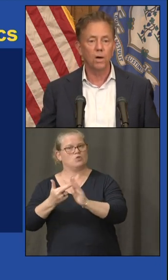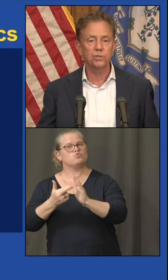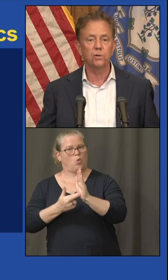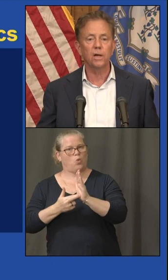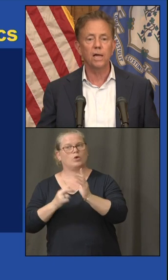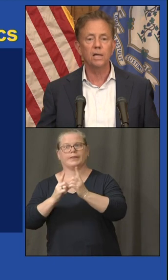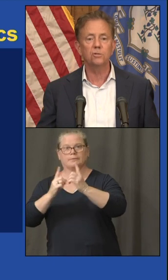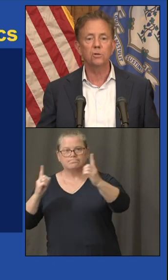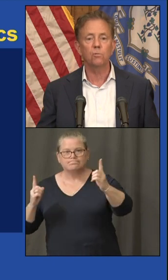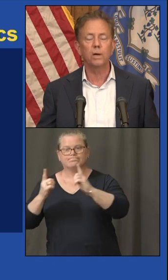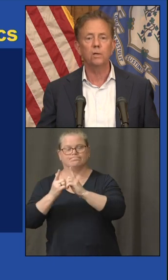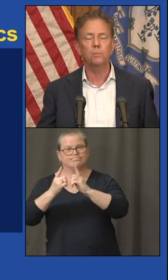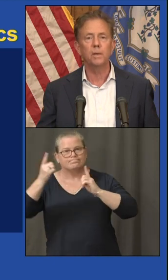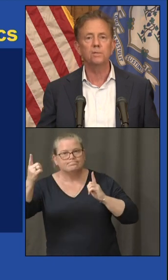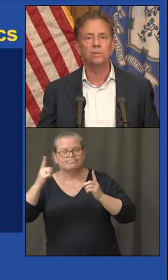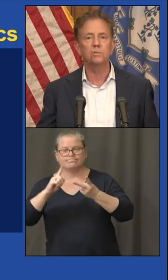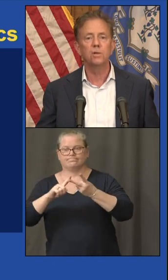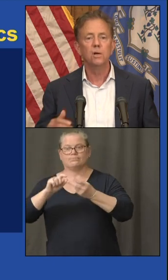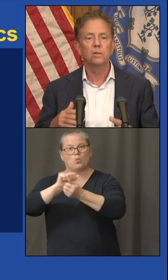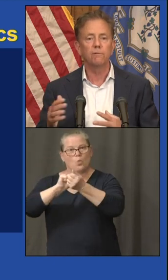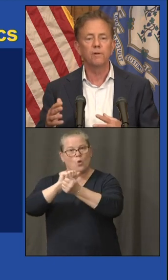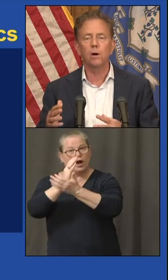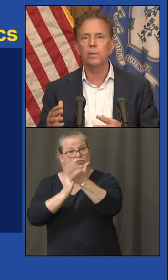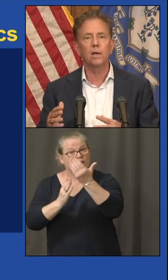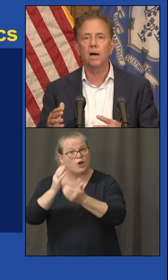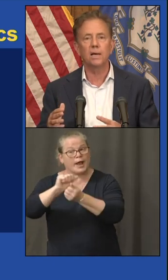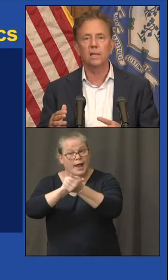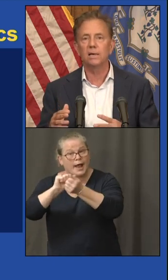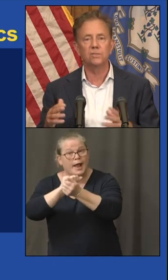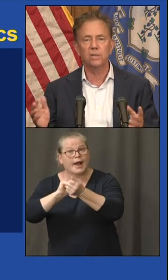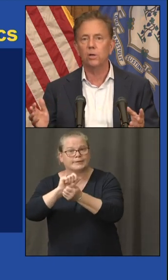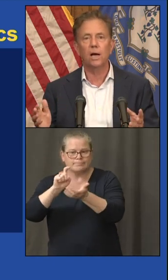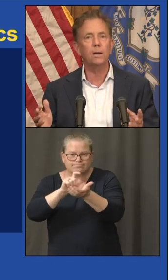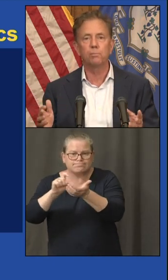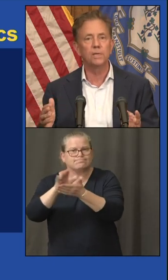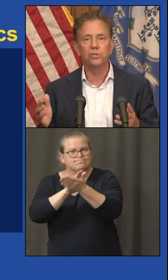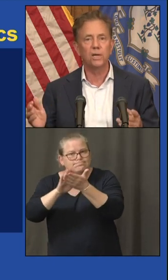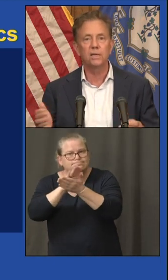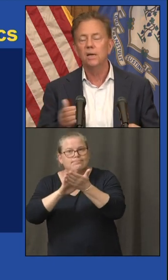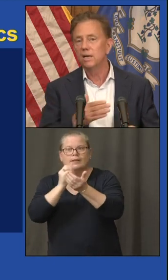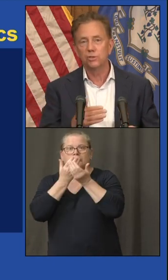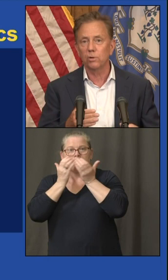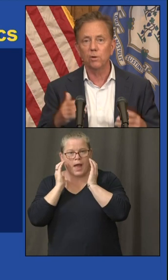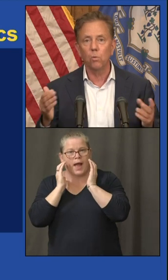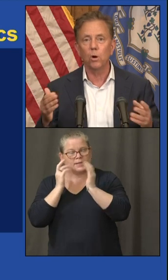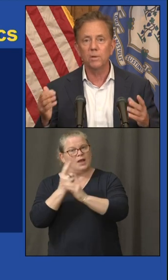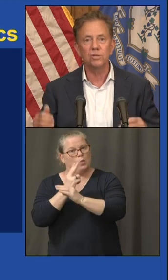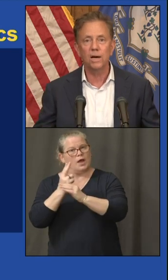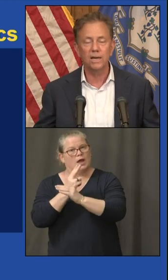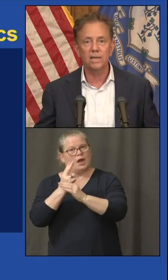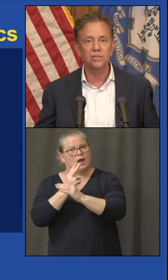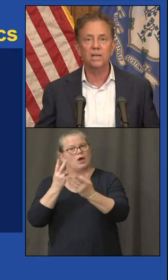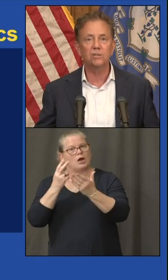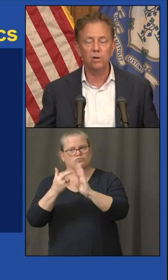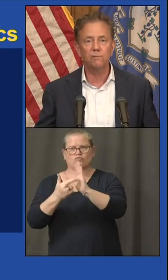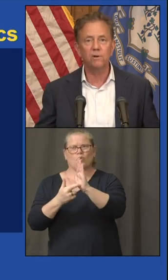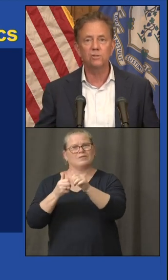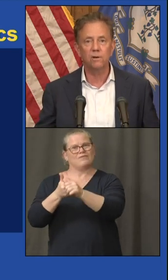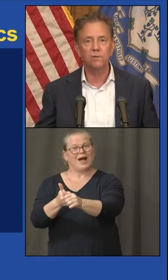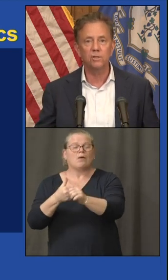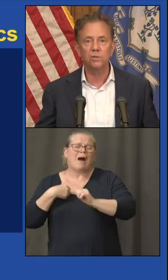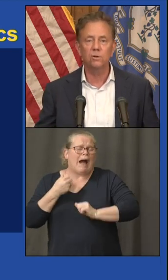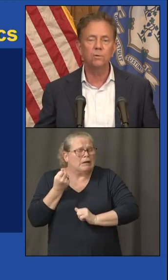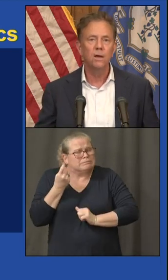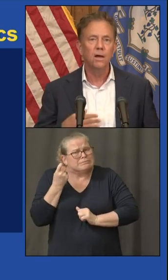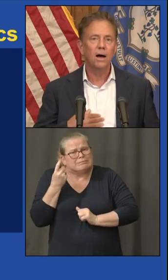They're washing their hands on a regular basis. They're following the guidelines. That, look, I appreciate it's really warm, it's hot, it's getting tougher and